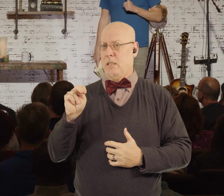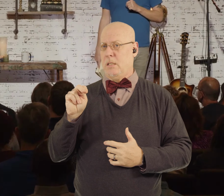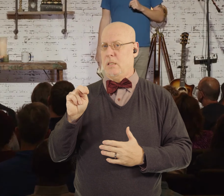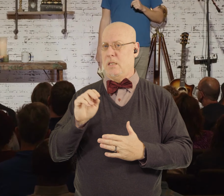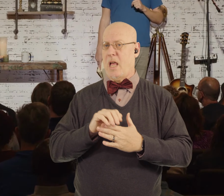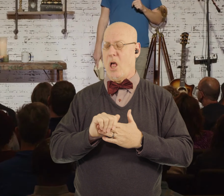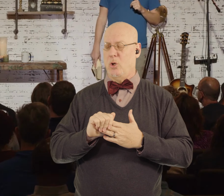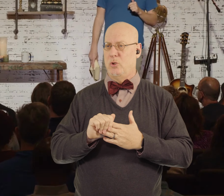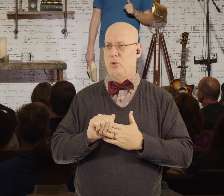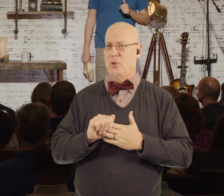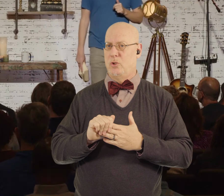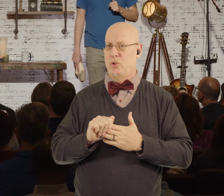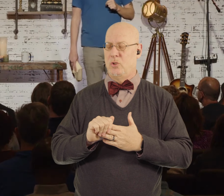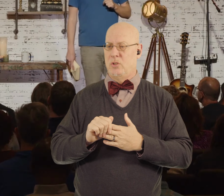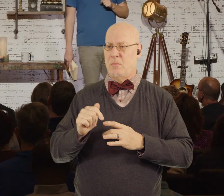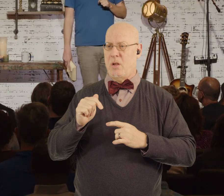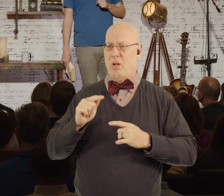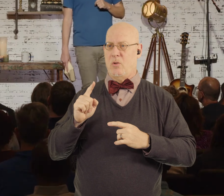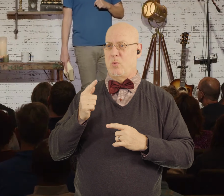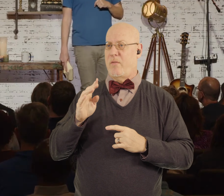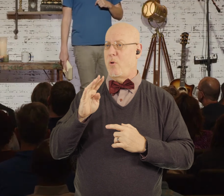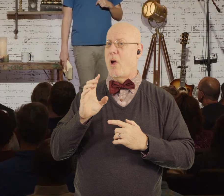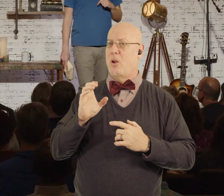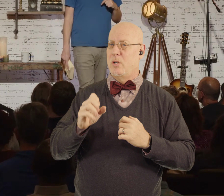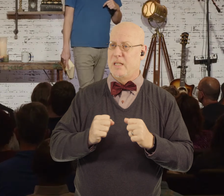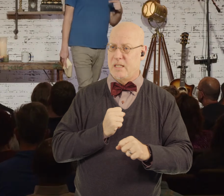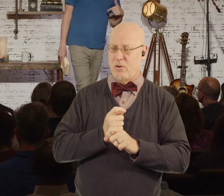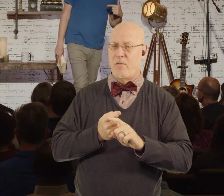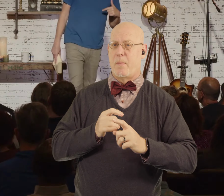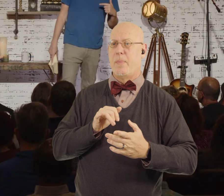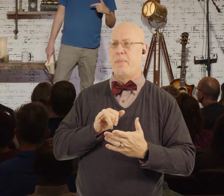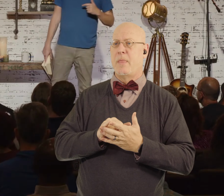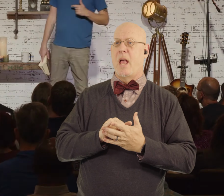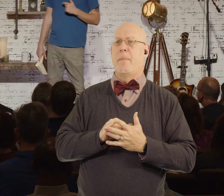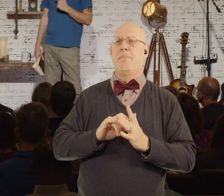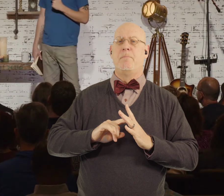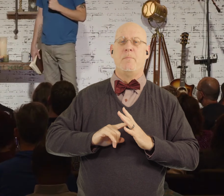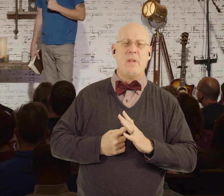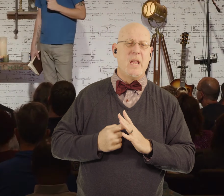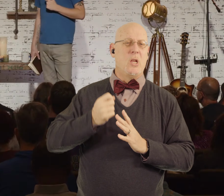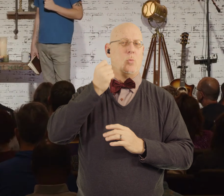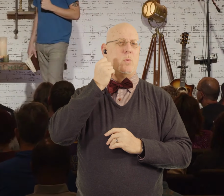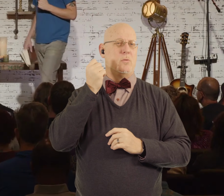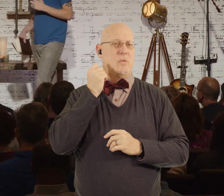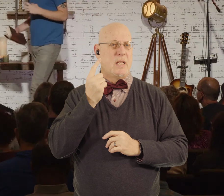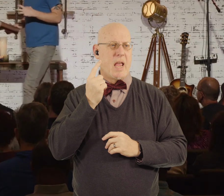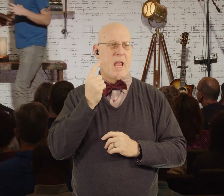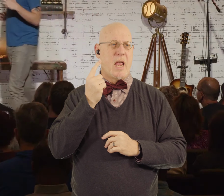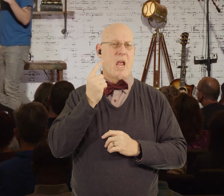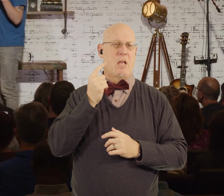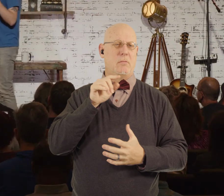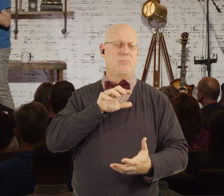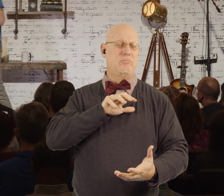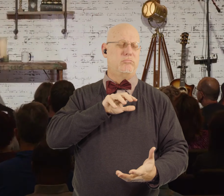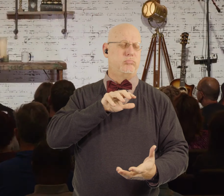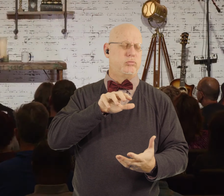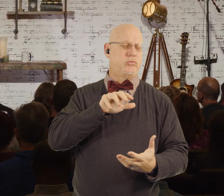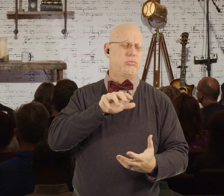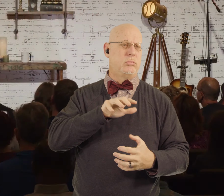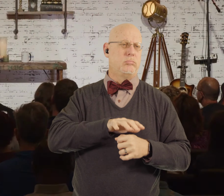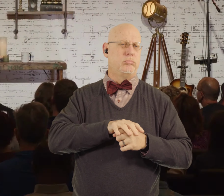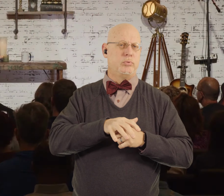$2.2 billion. And so we can back up another 2,400 years from there, and we begin to understand